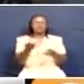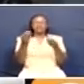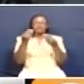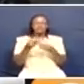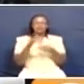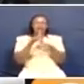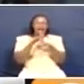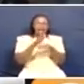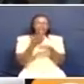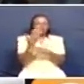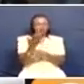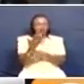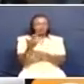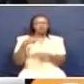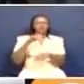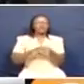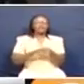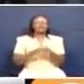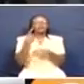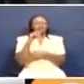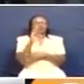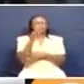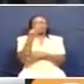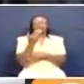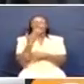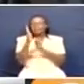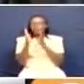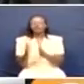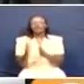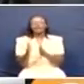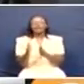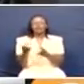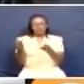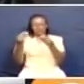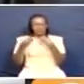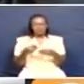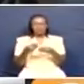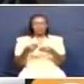earliest documents that were served on us were for the third respondent, and they were served on us at